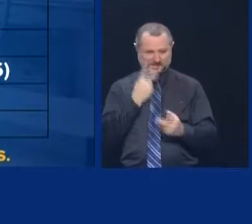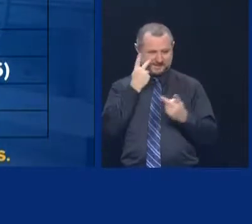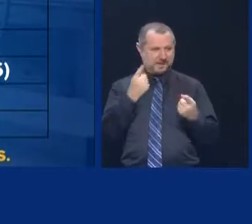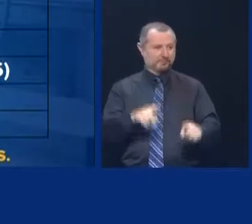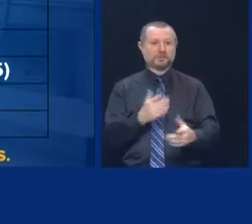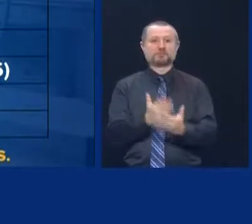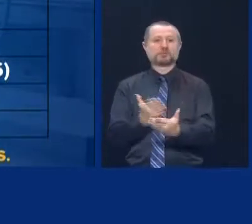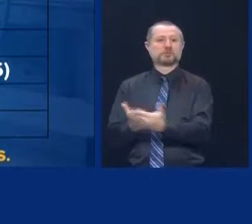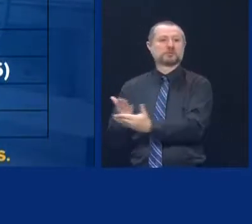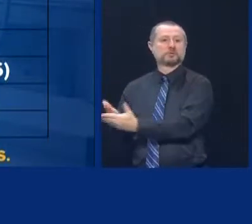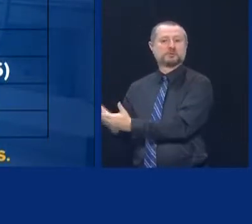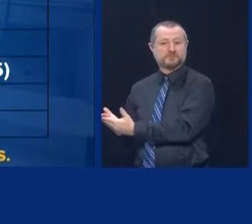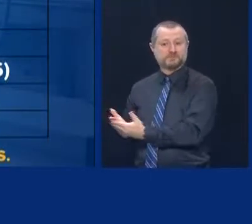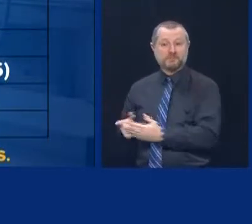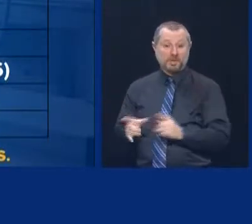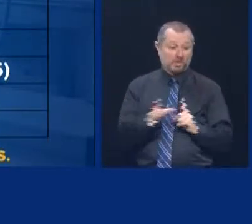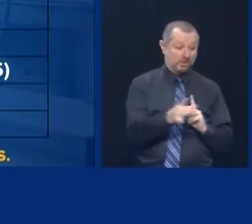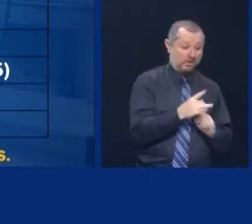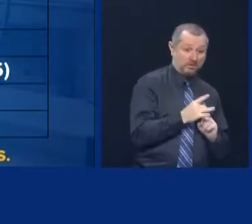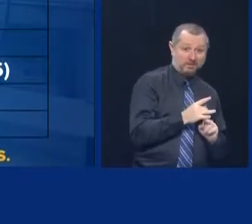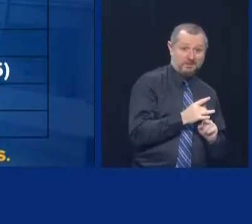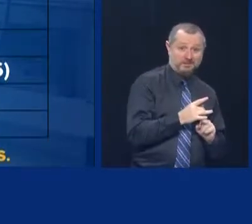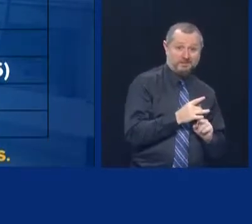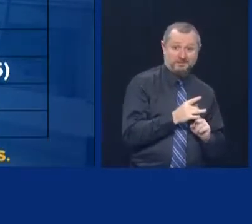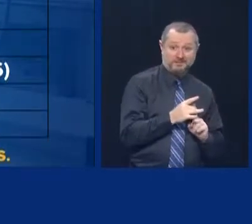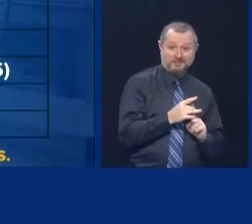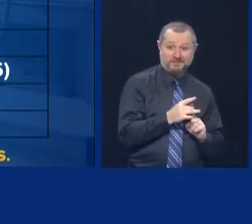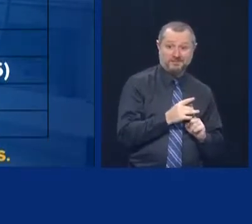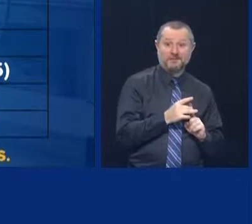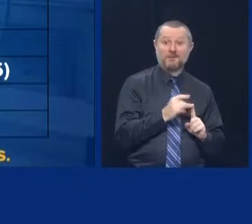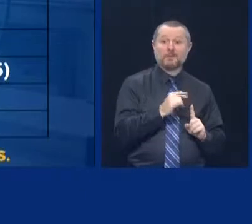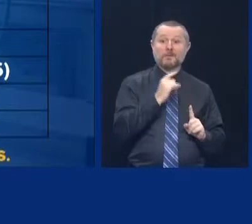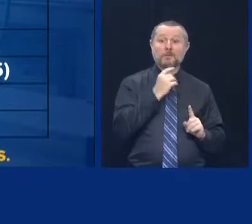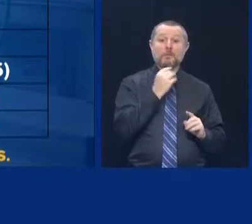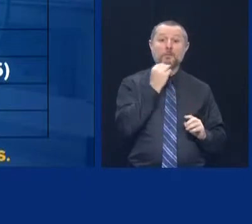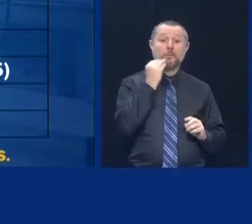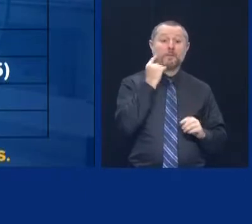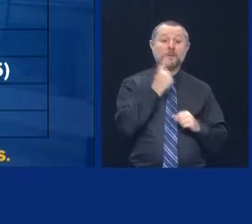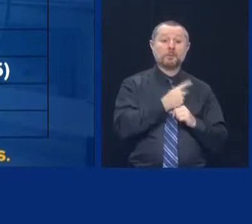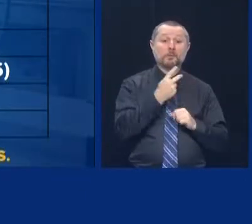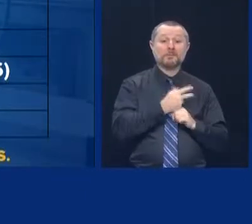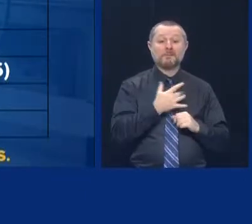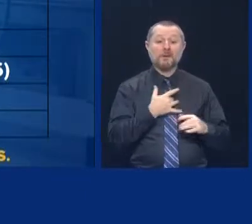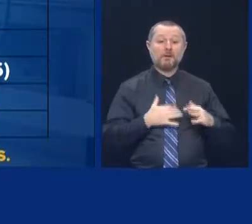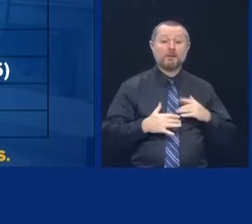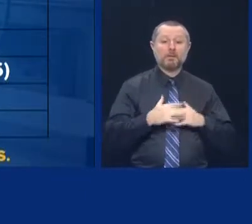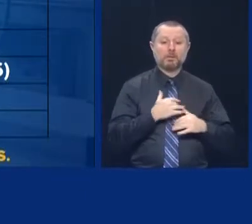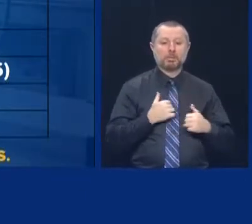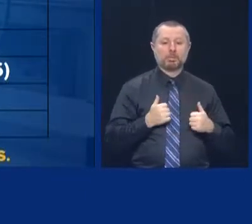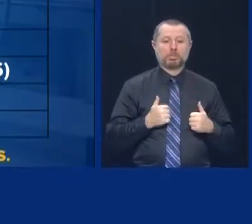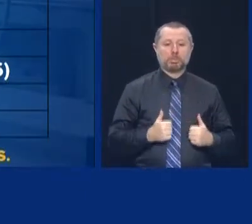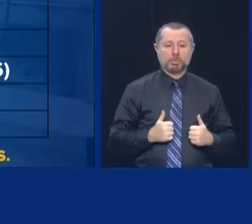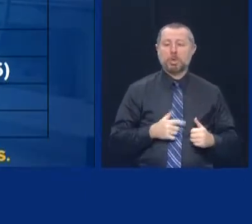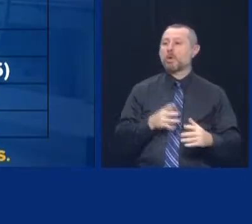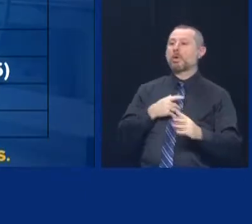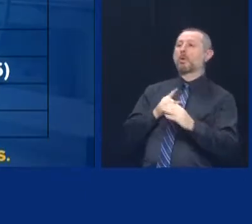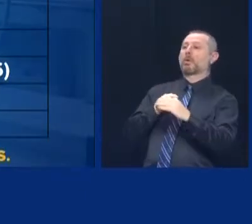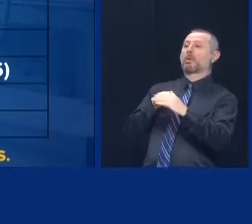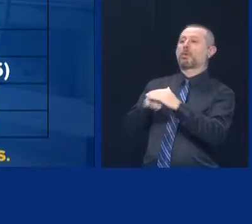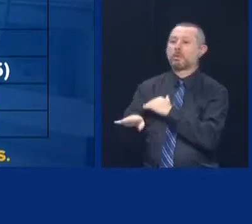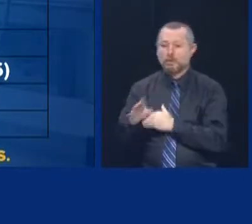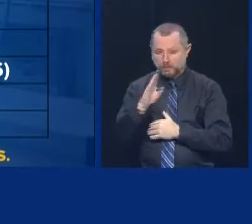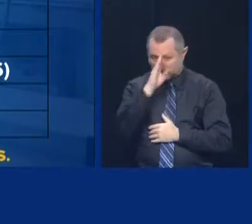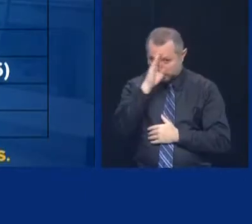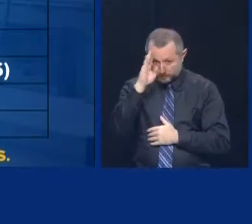People get COVID. They're home for a few days. They get worse. They go to the hospital. They go to the